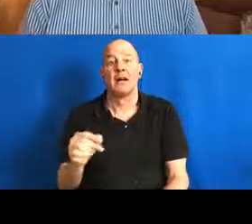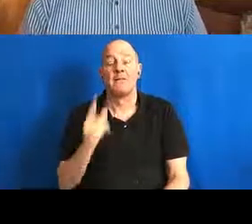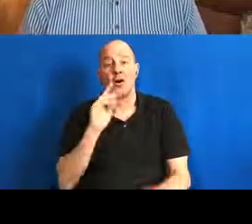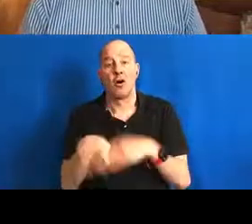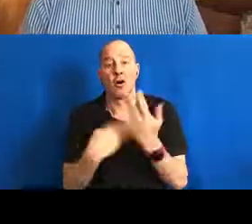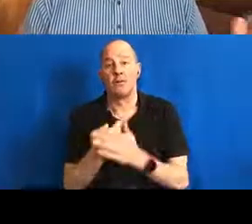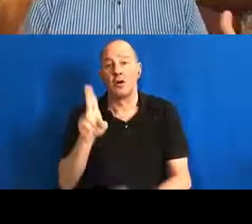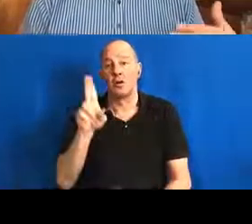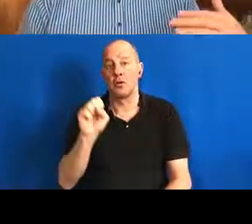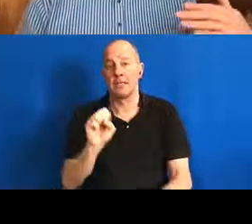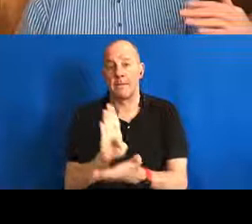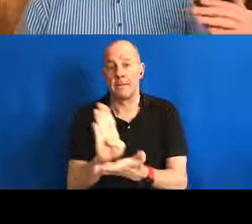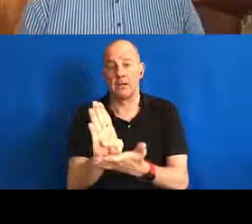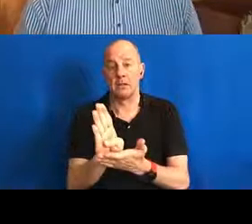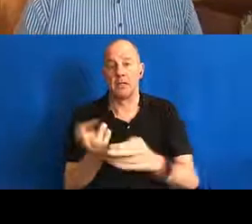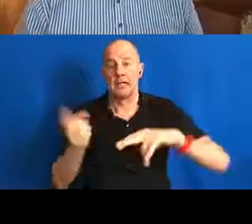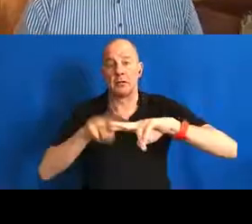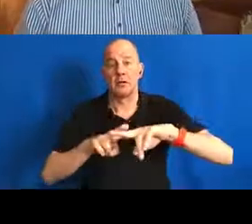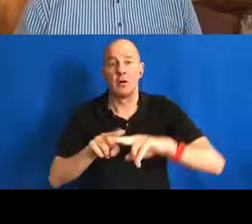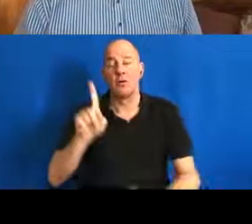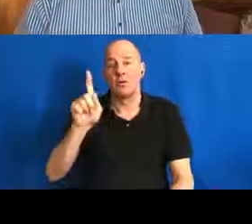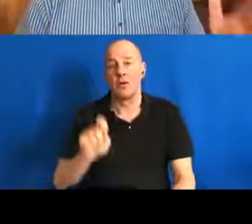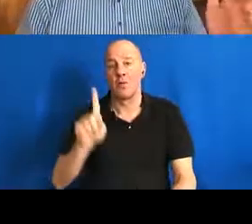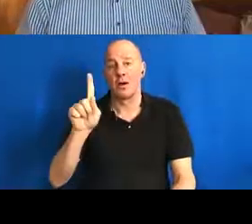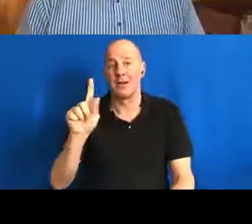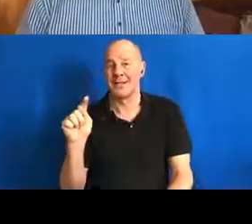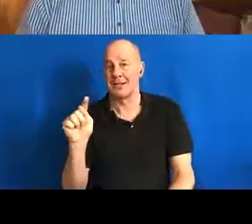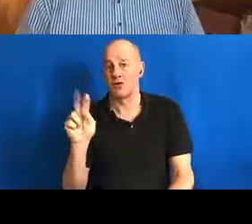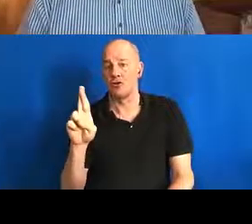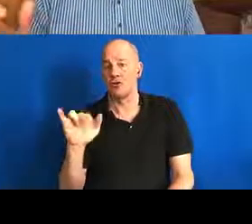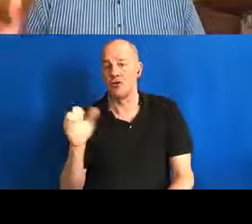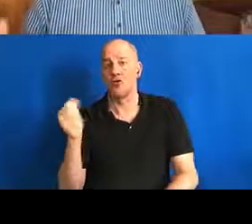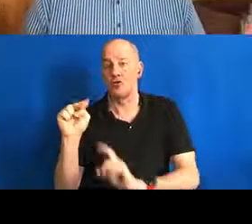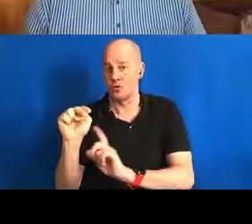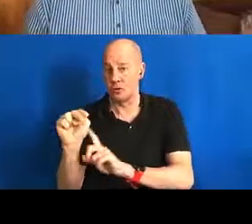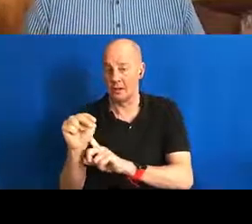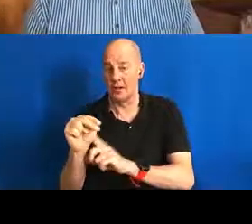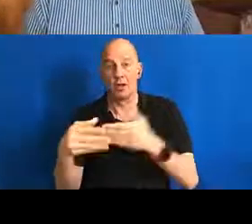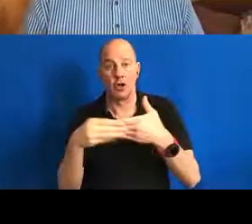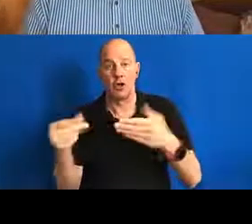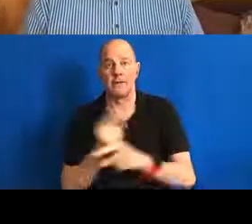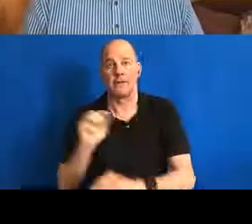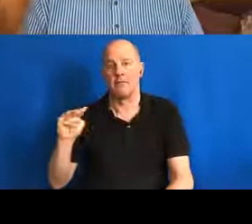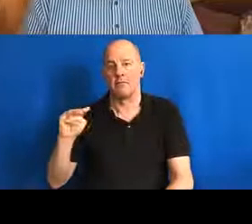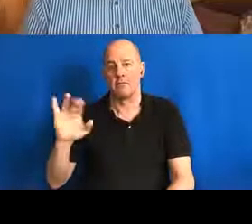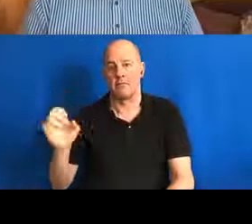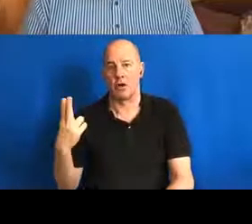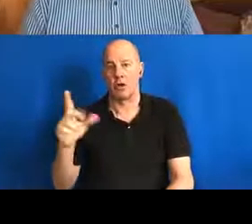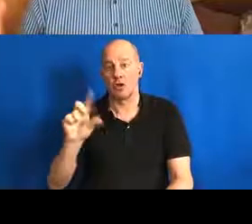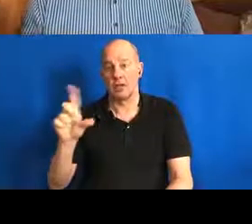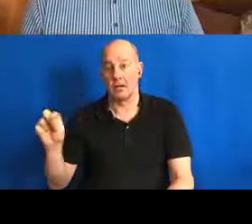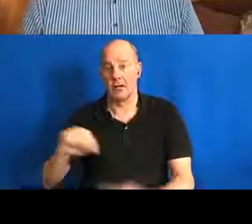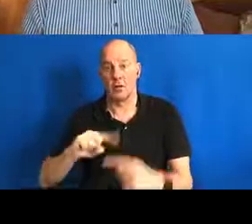increased by $1.1 trillion between March of 2020, when the pandemic